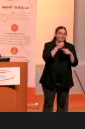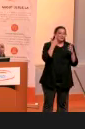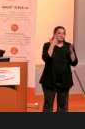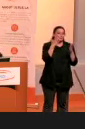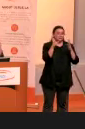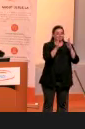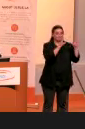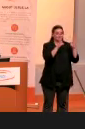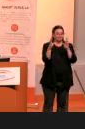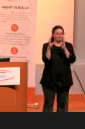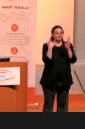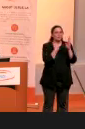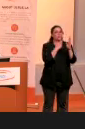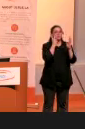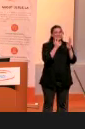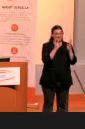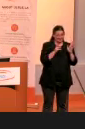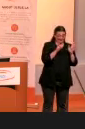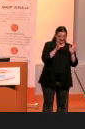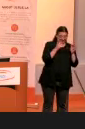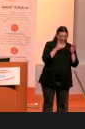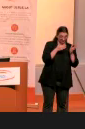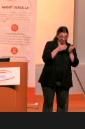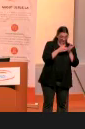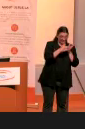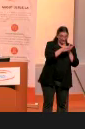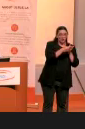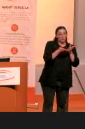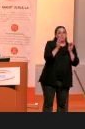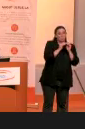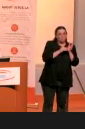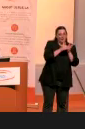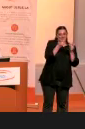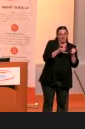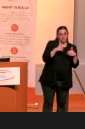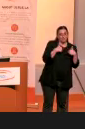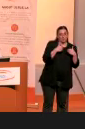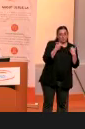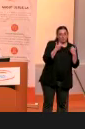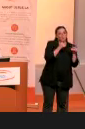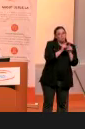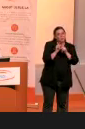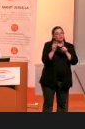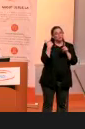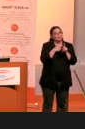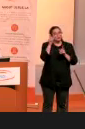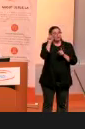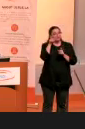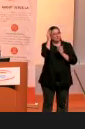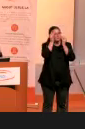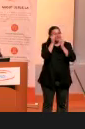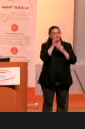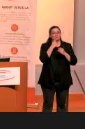see events happen at much younger ages, but also, taking into account things like inflammation.